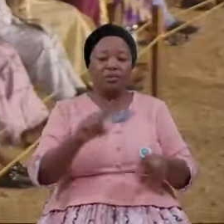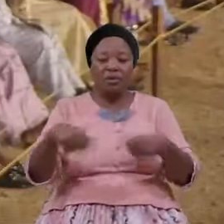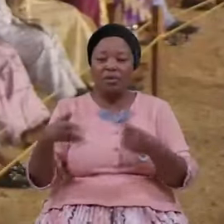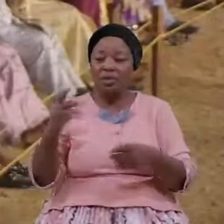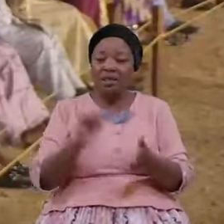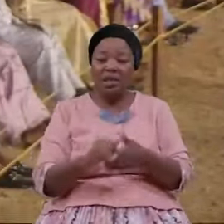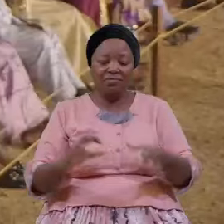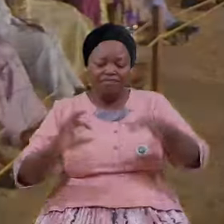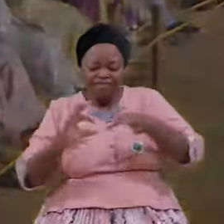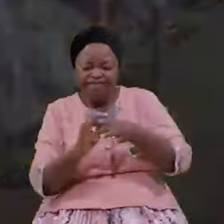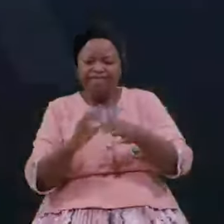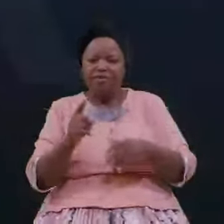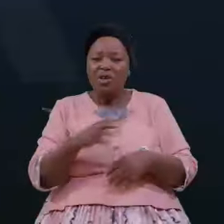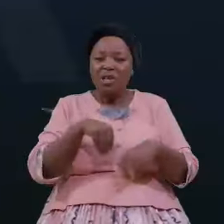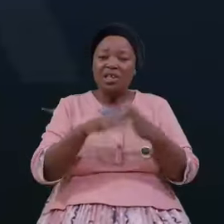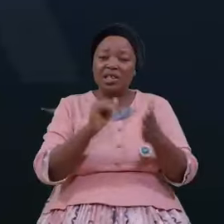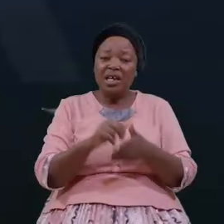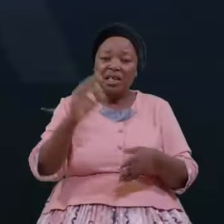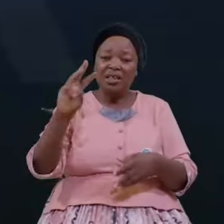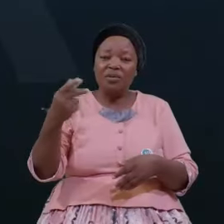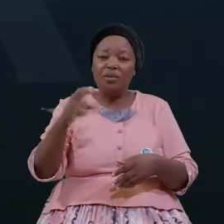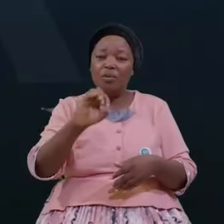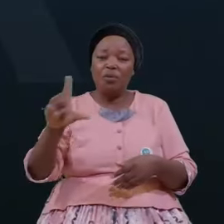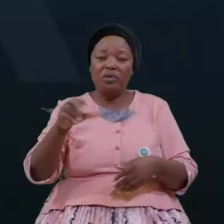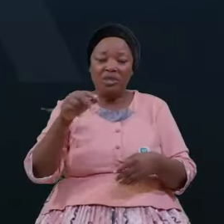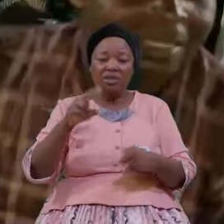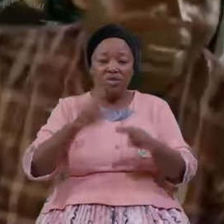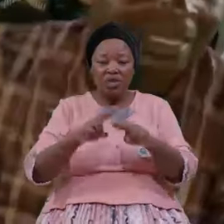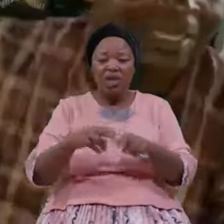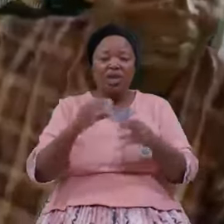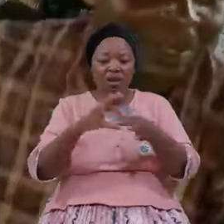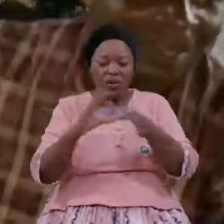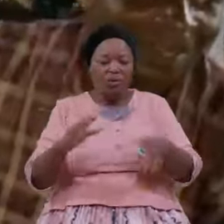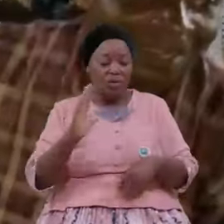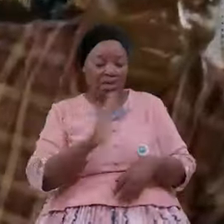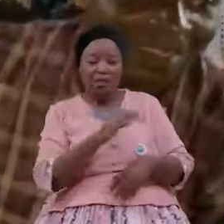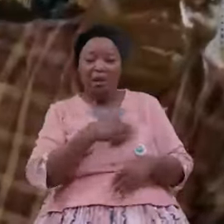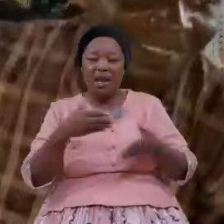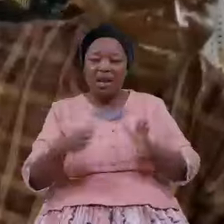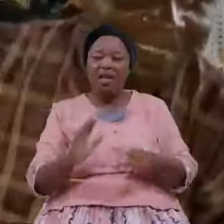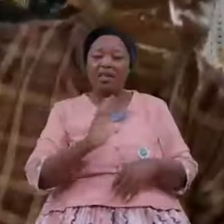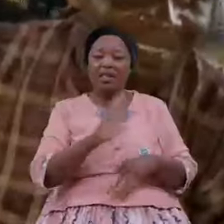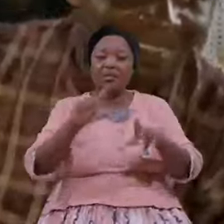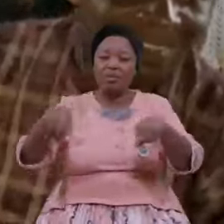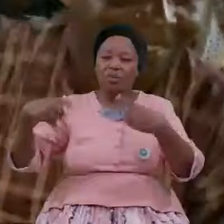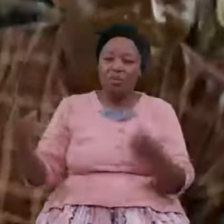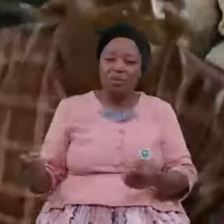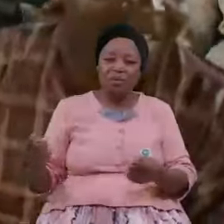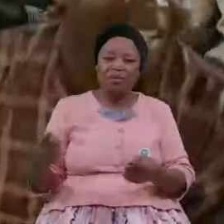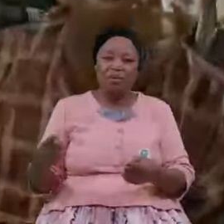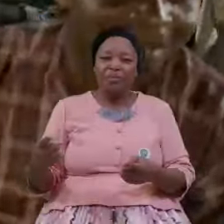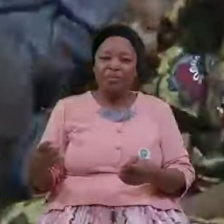in that wheelchair, loose him and let him go.